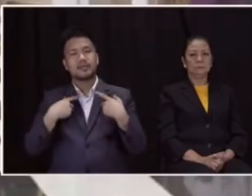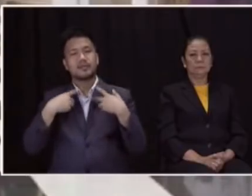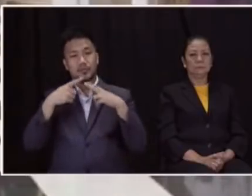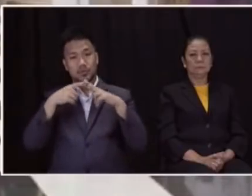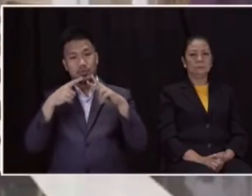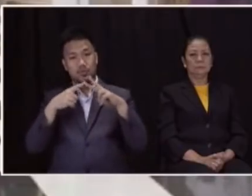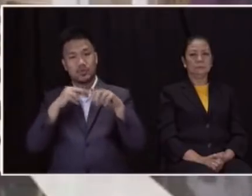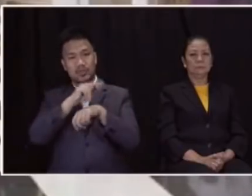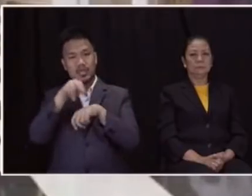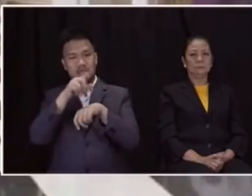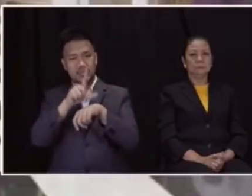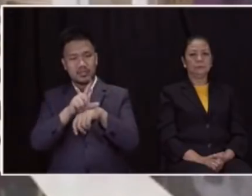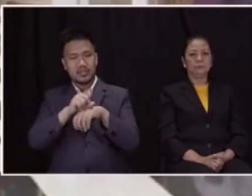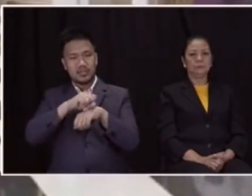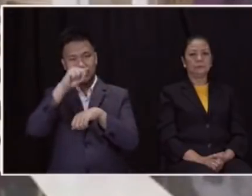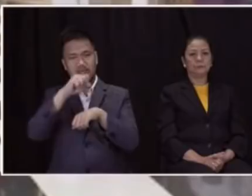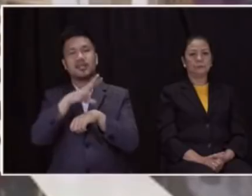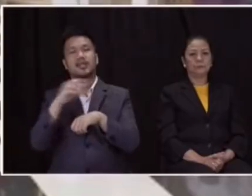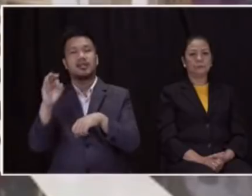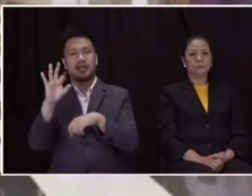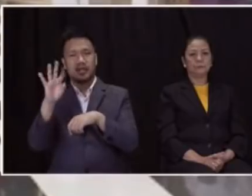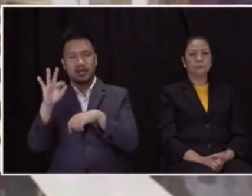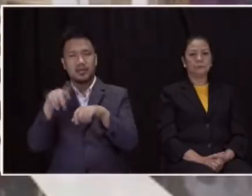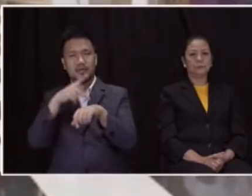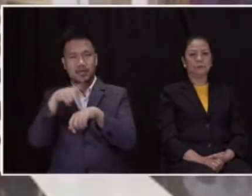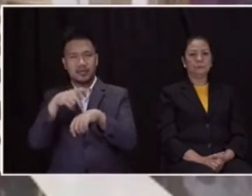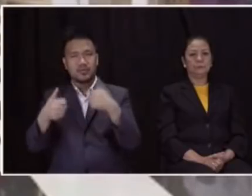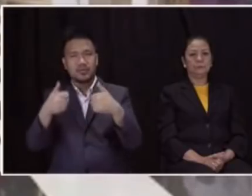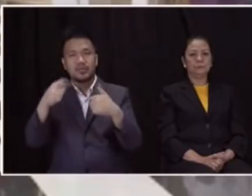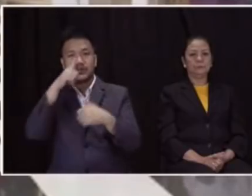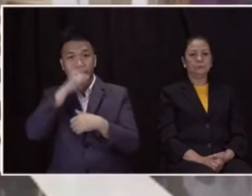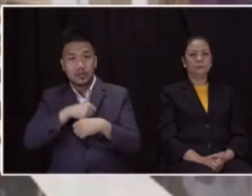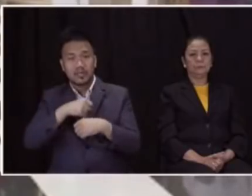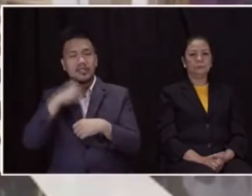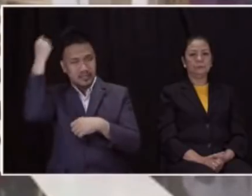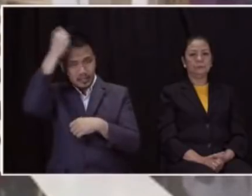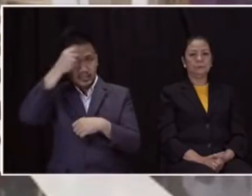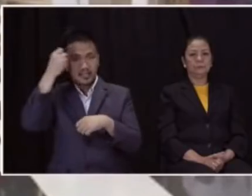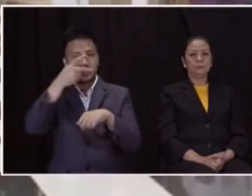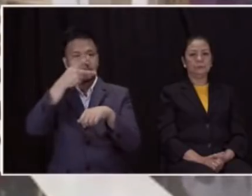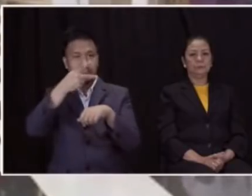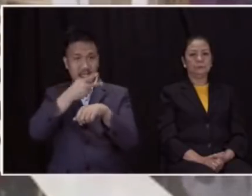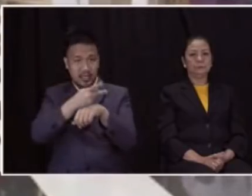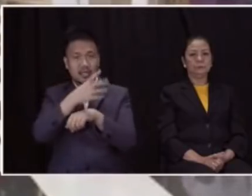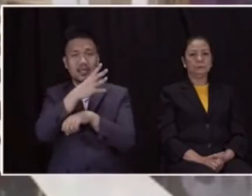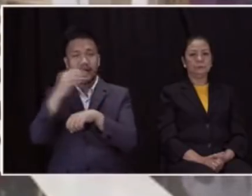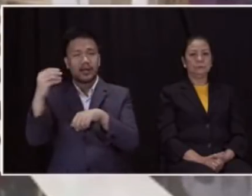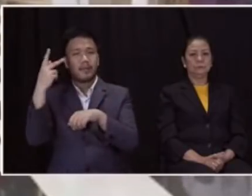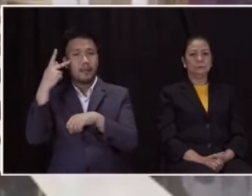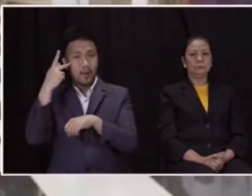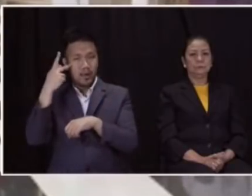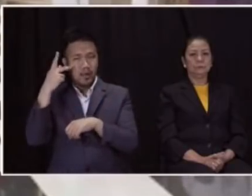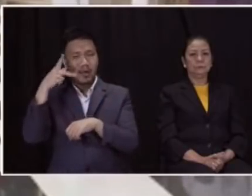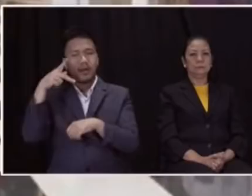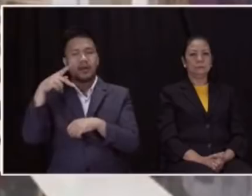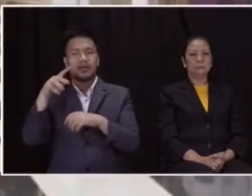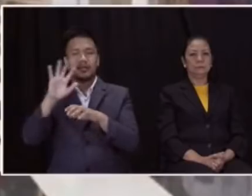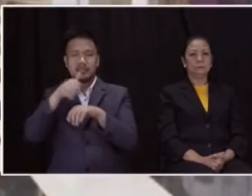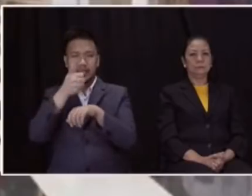shrines and 19 parishes, the oldest of which, Saints Peter and Paul Parish, was established